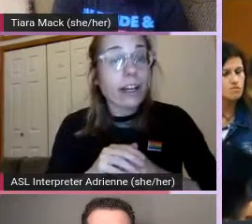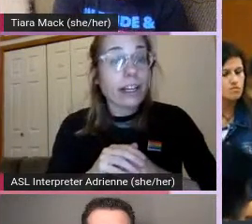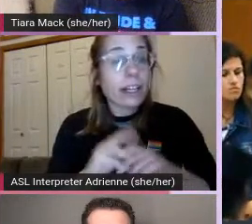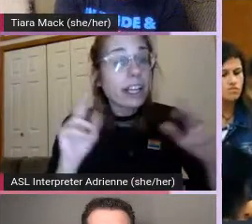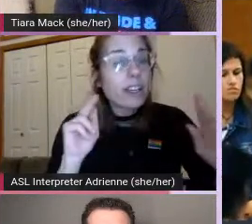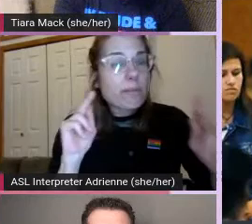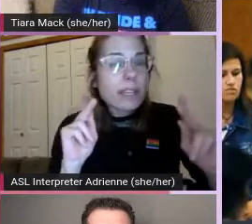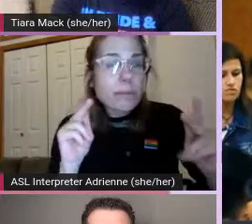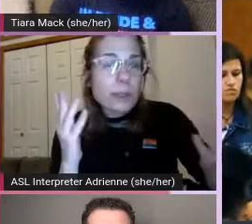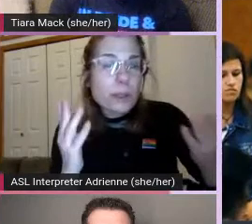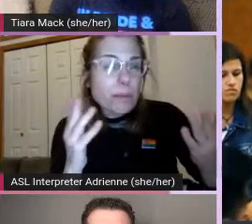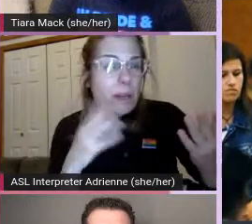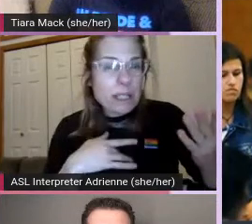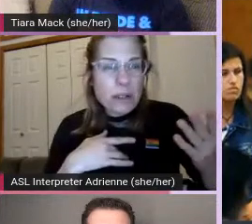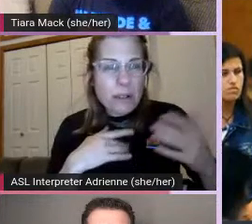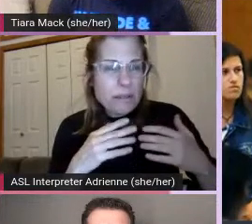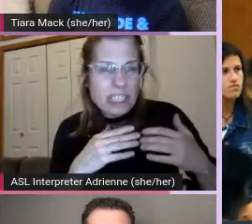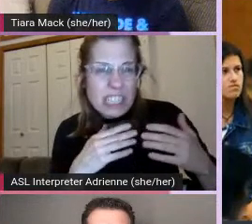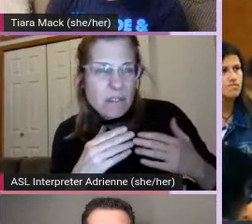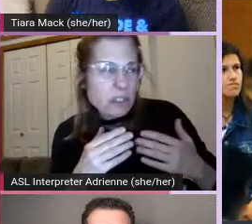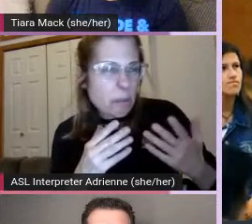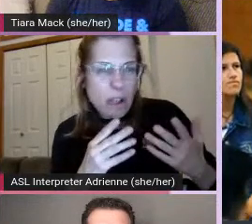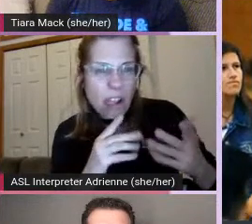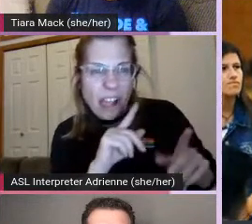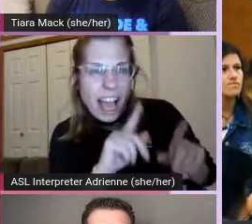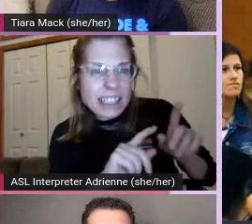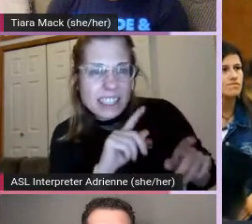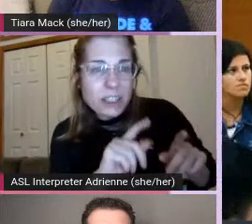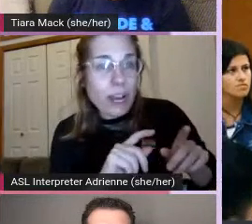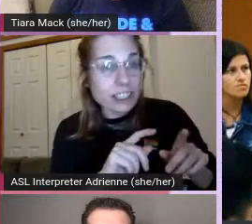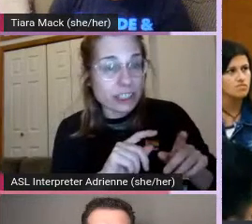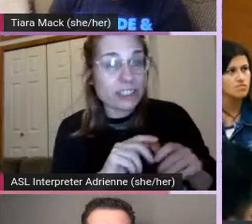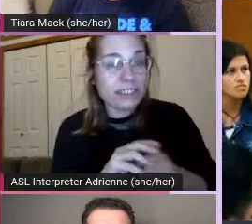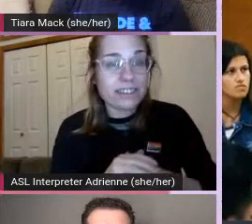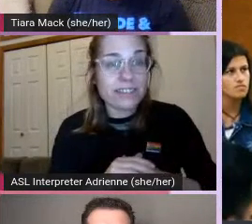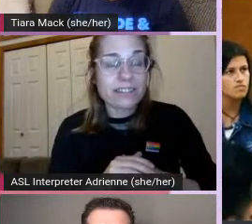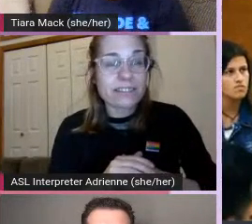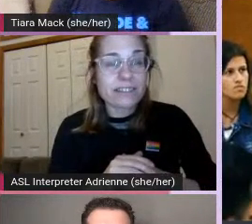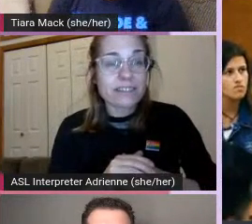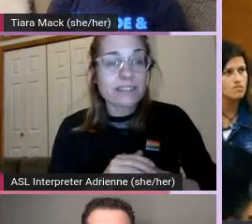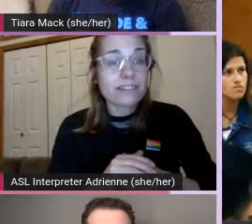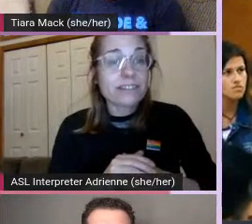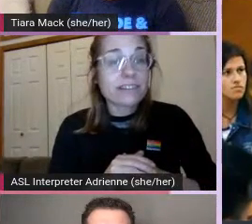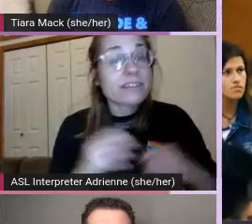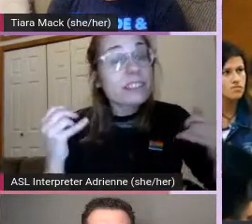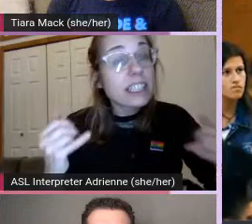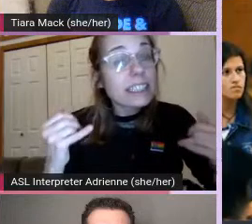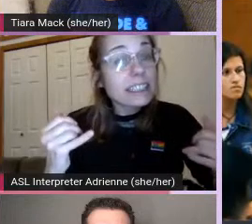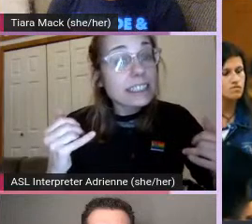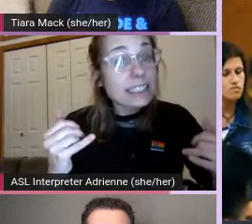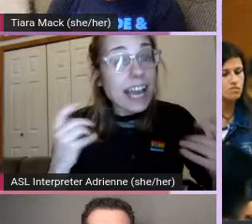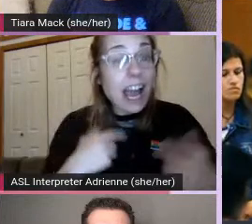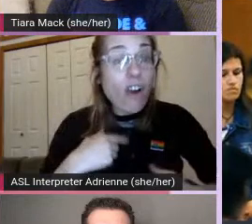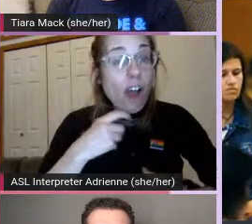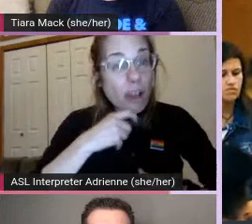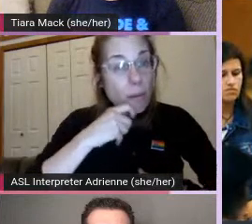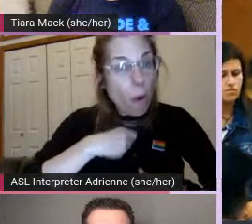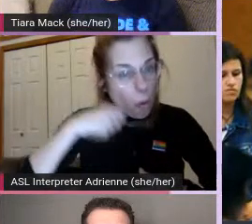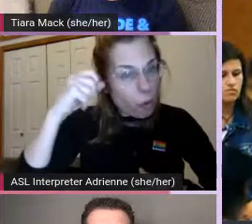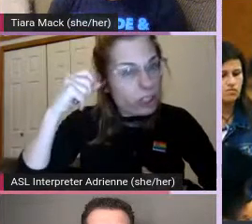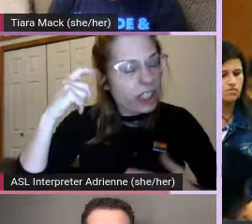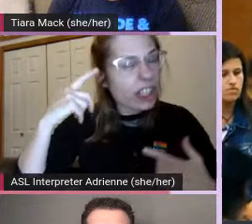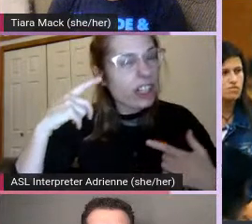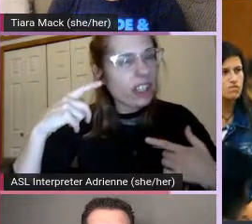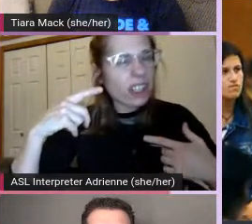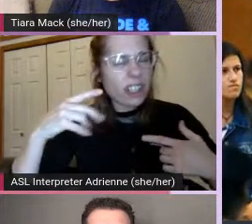primary care providers. I often think now that I am a little bit older in the movement, how can I use my story to show